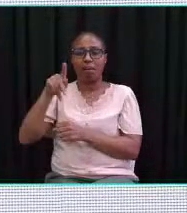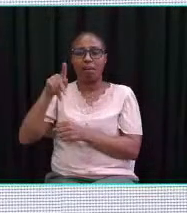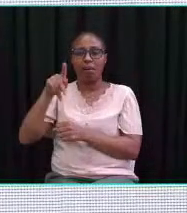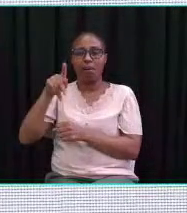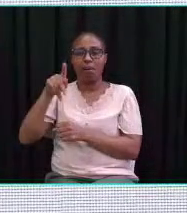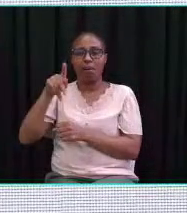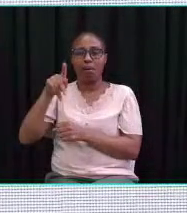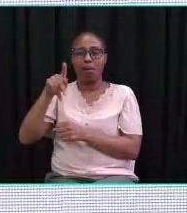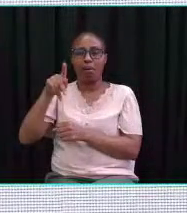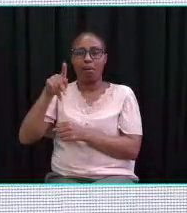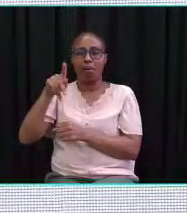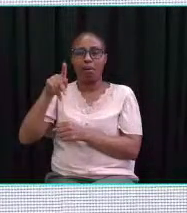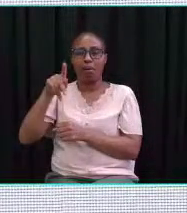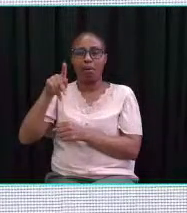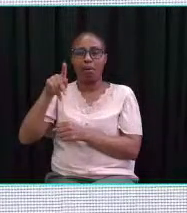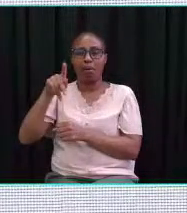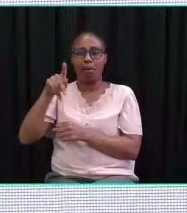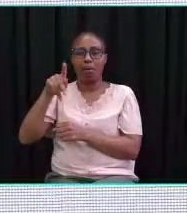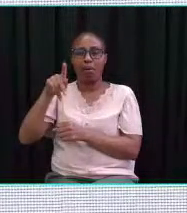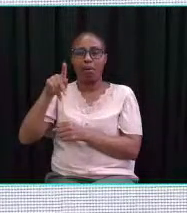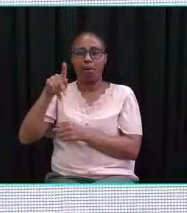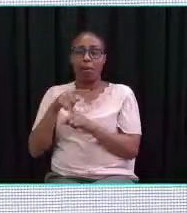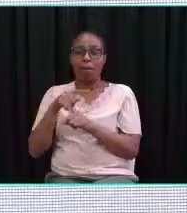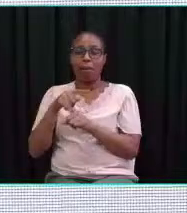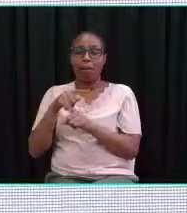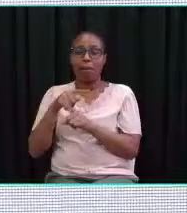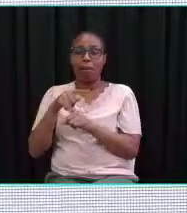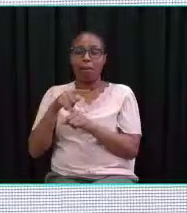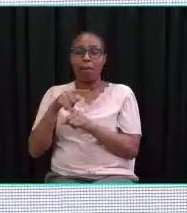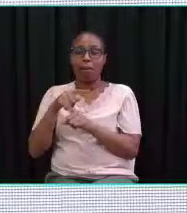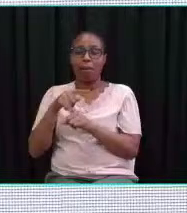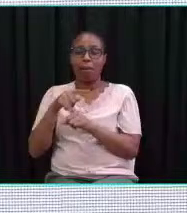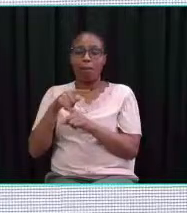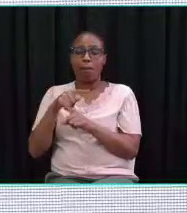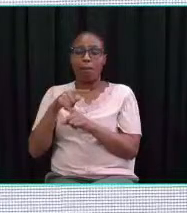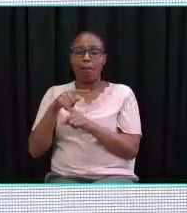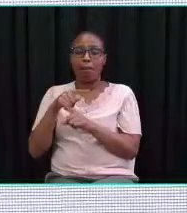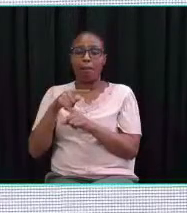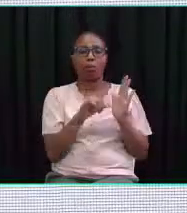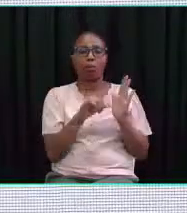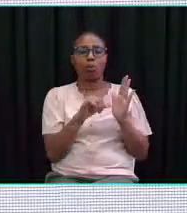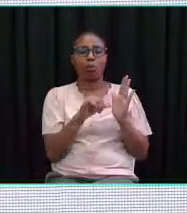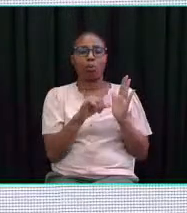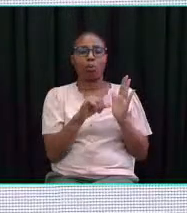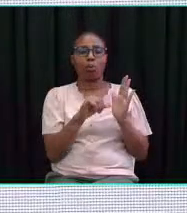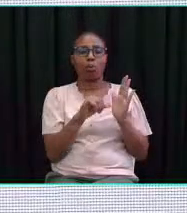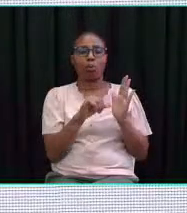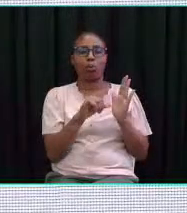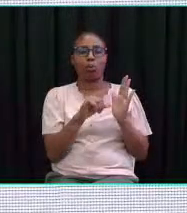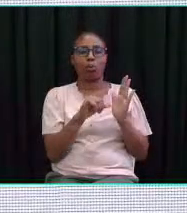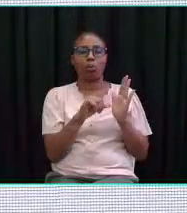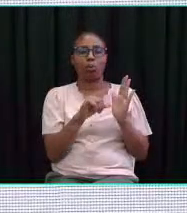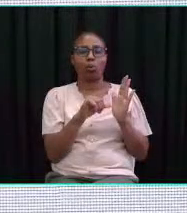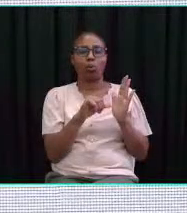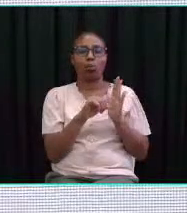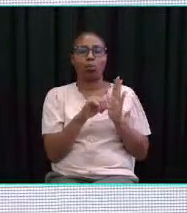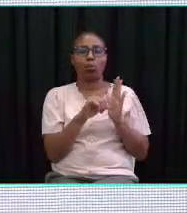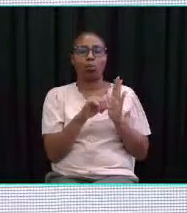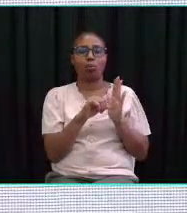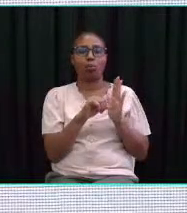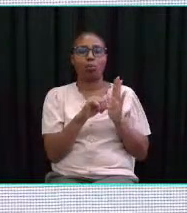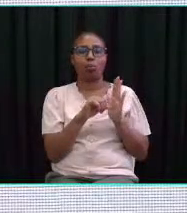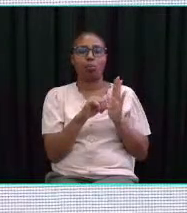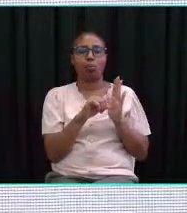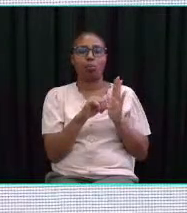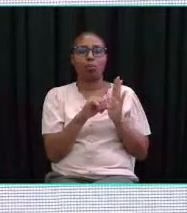comes out of the ports needs to be moved inland for it to make economic value. Kenya